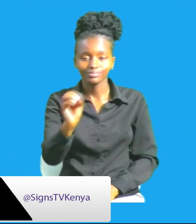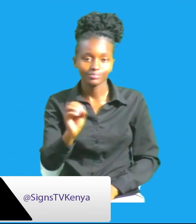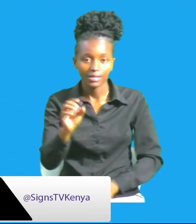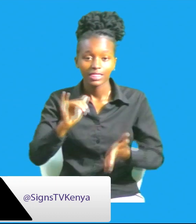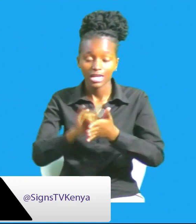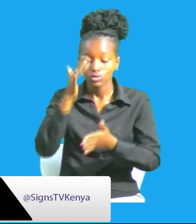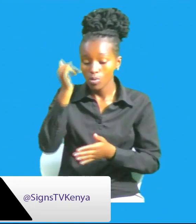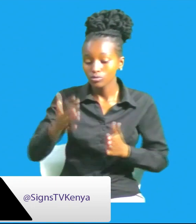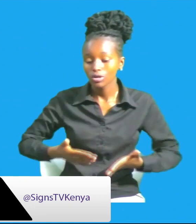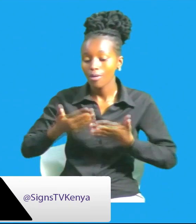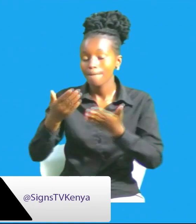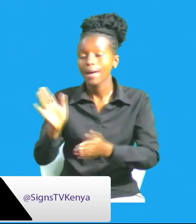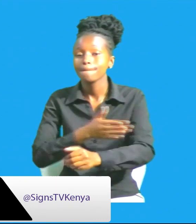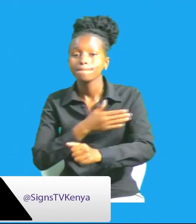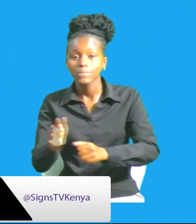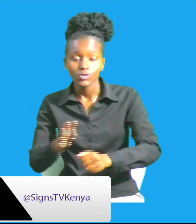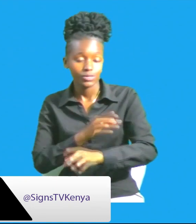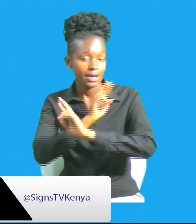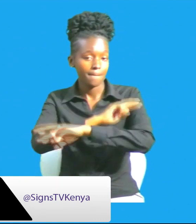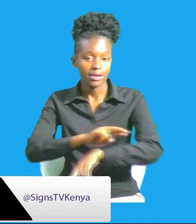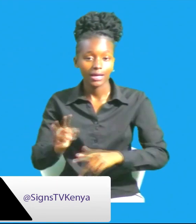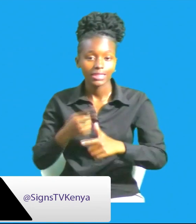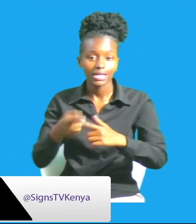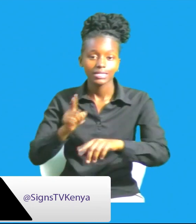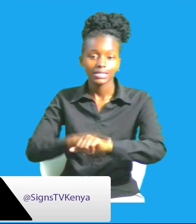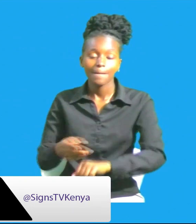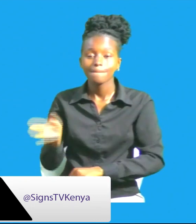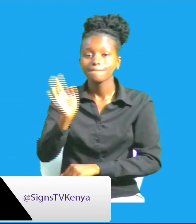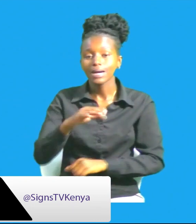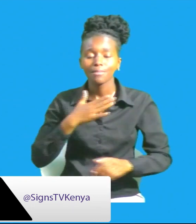So right about now we go and play a little bit of some music, but